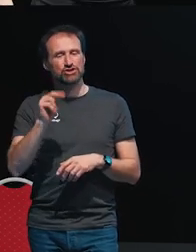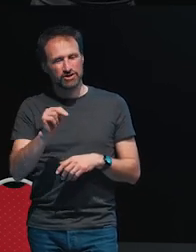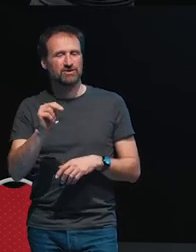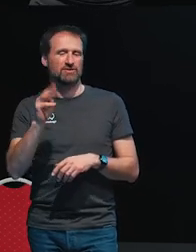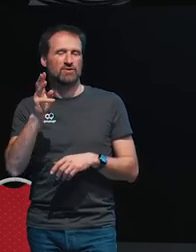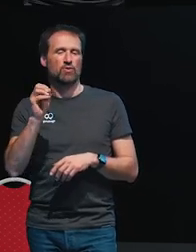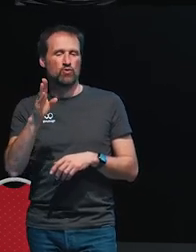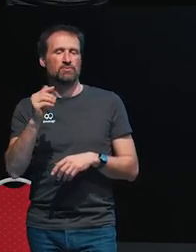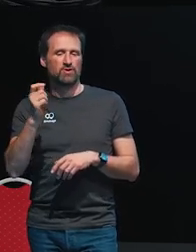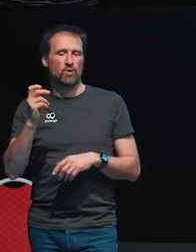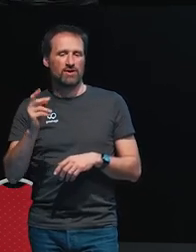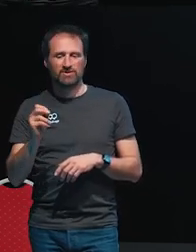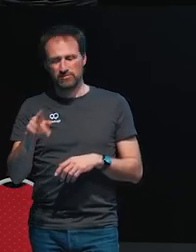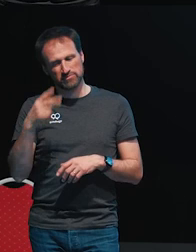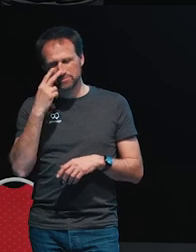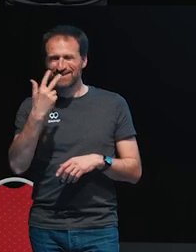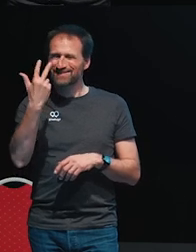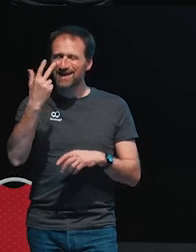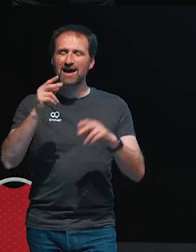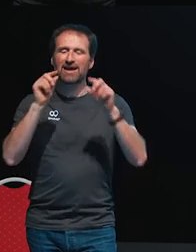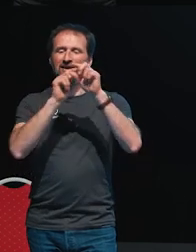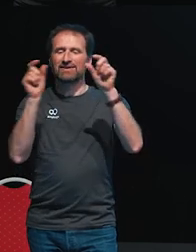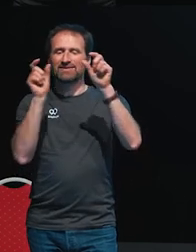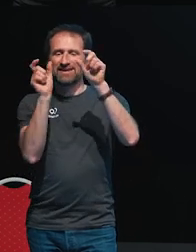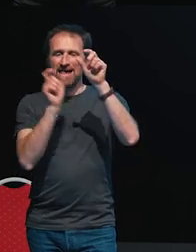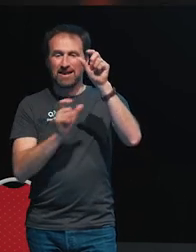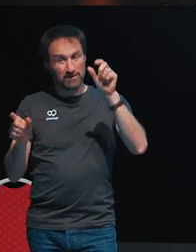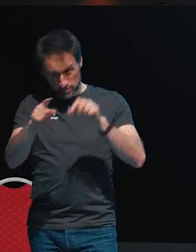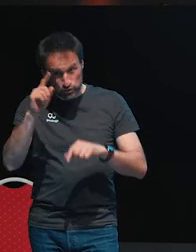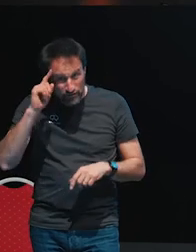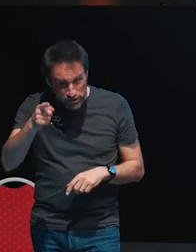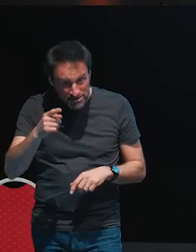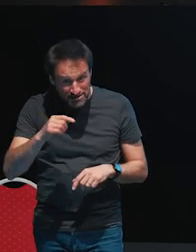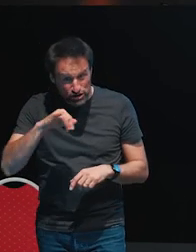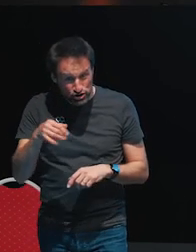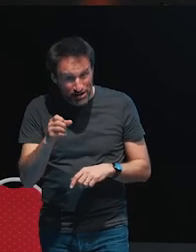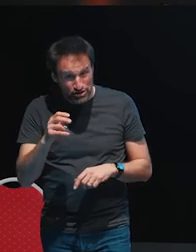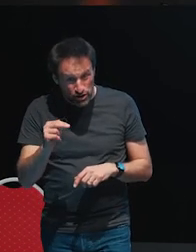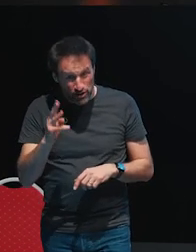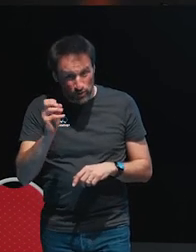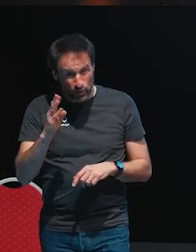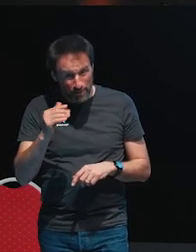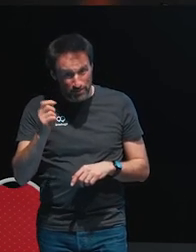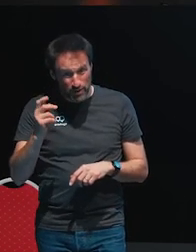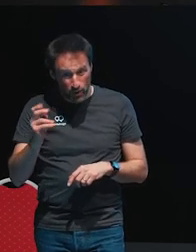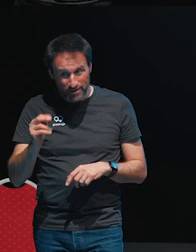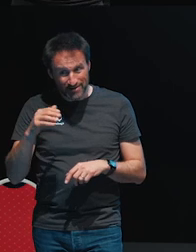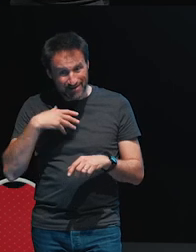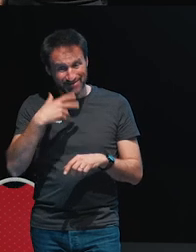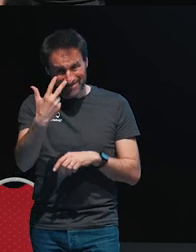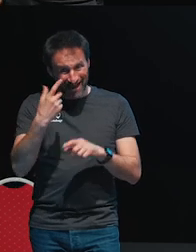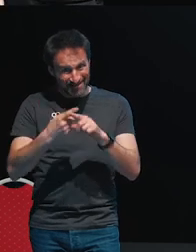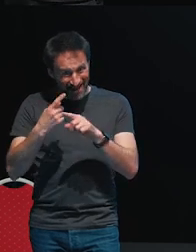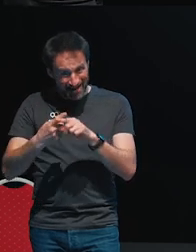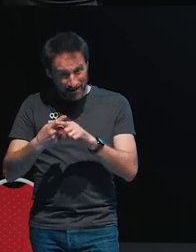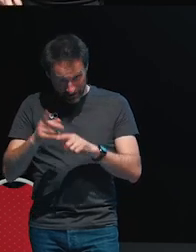parts. Who's ever noticed that a JSON Web Token is made out of three different parts? That's a lot of people. OK. For those of you who've